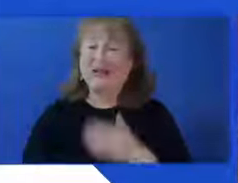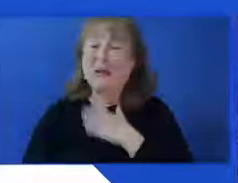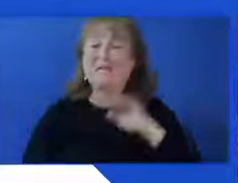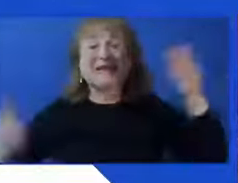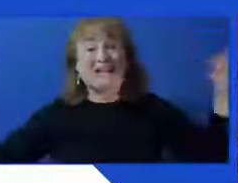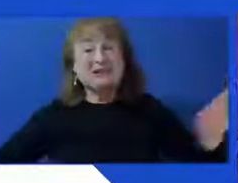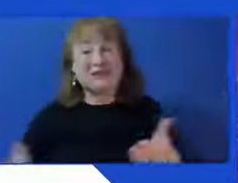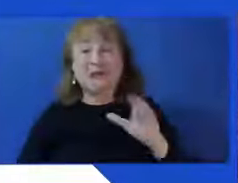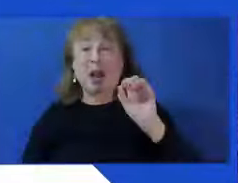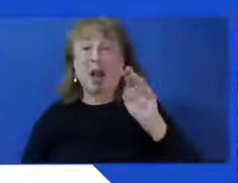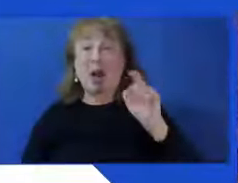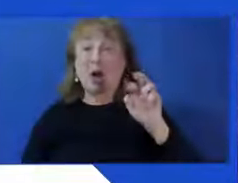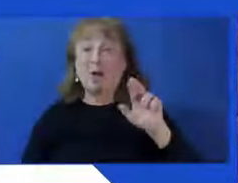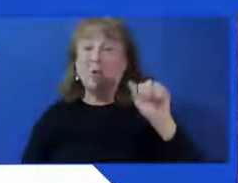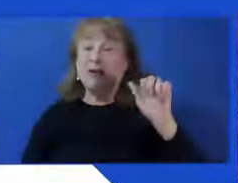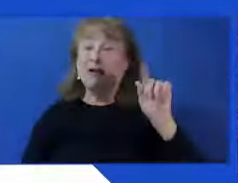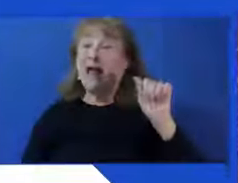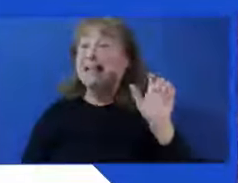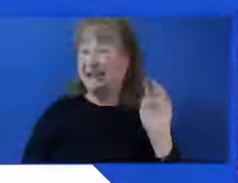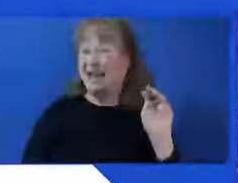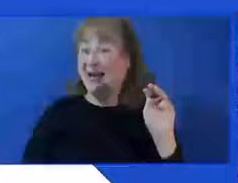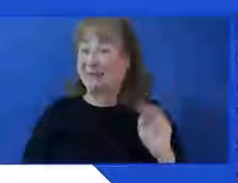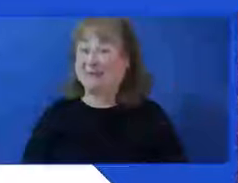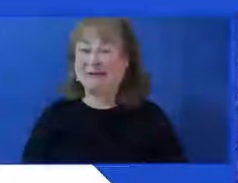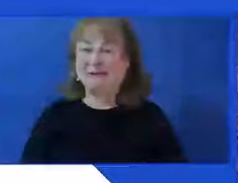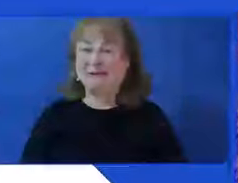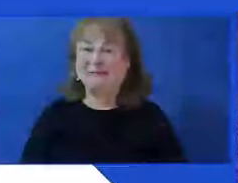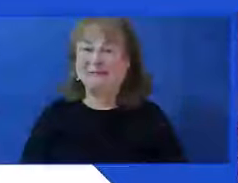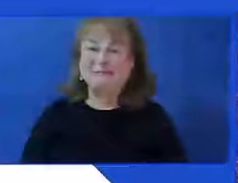Welcome, Omer Adam.